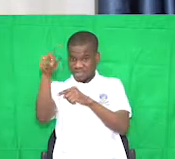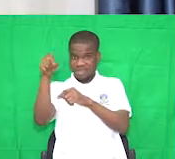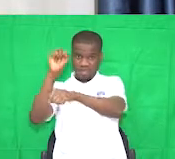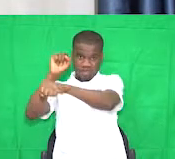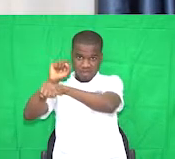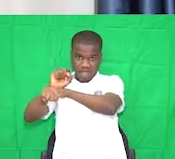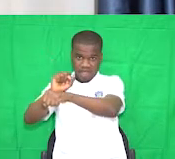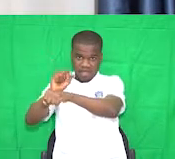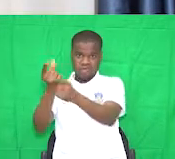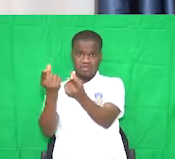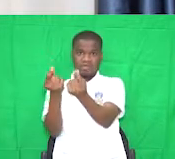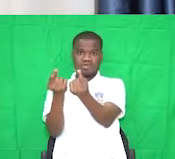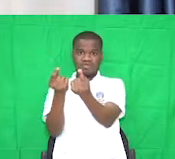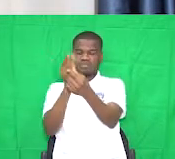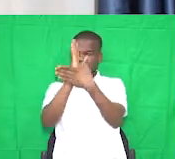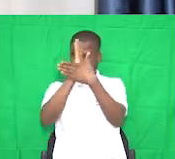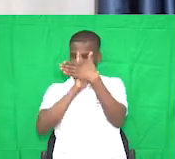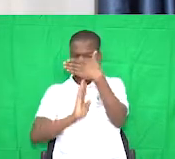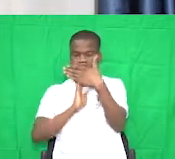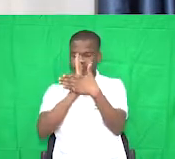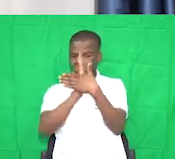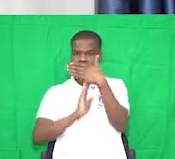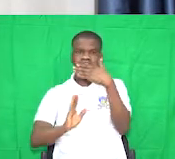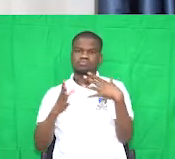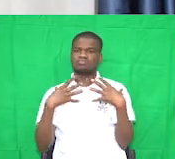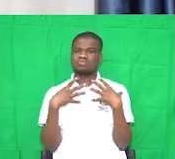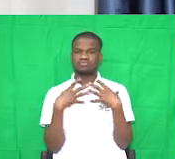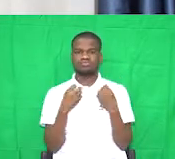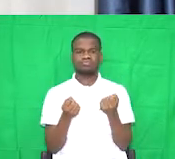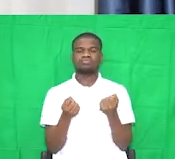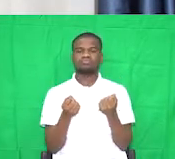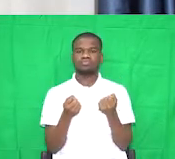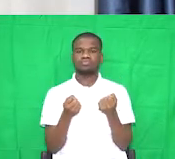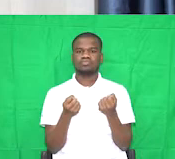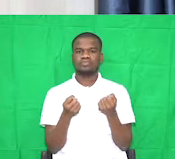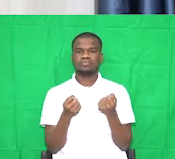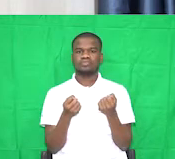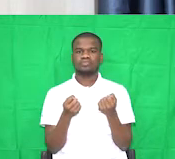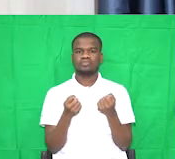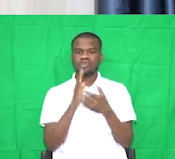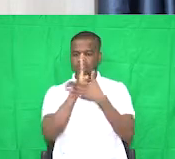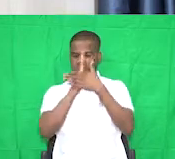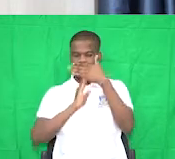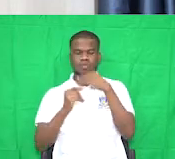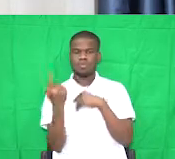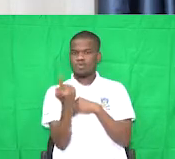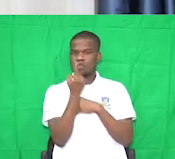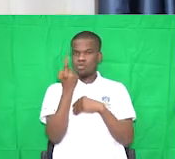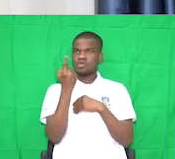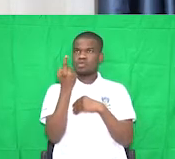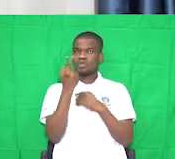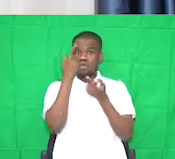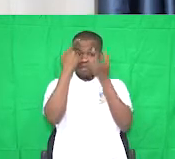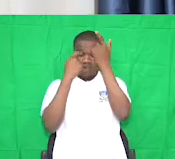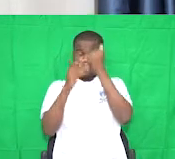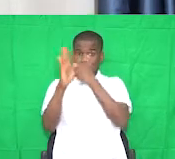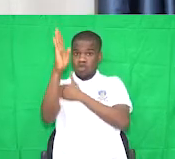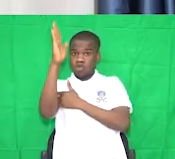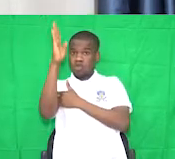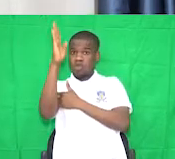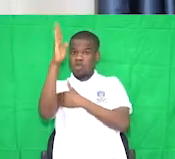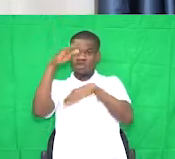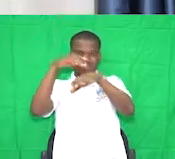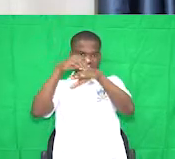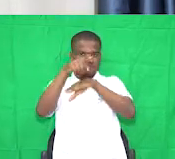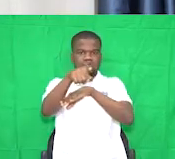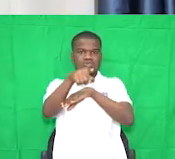said, Ubeso, sign in any. And in going out to be loyal to the very God who is commissioning